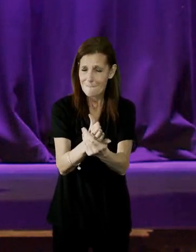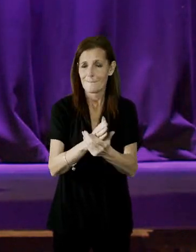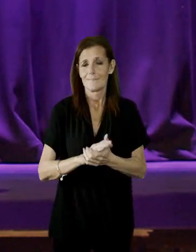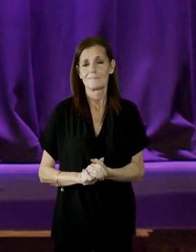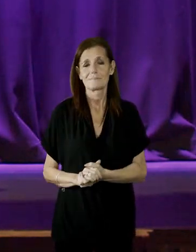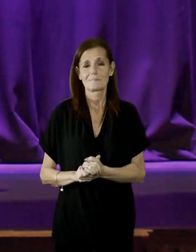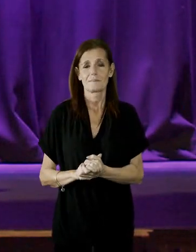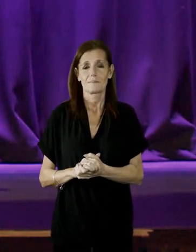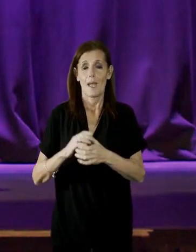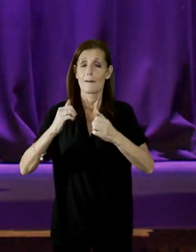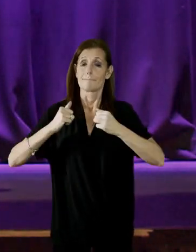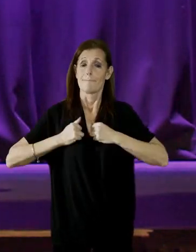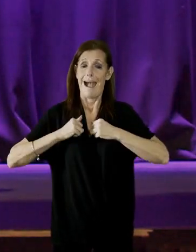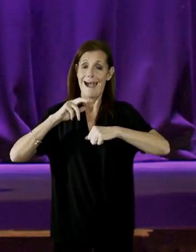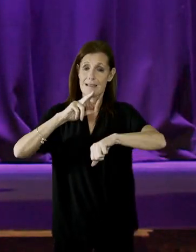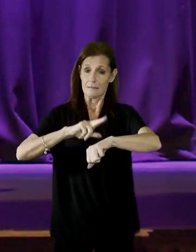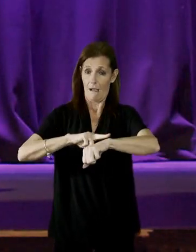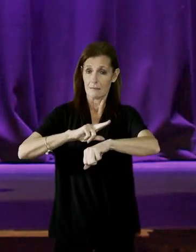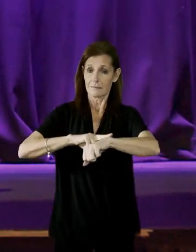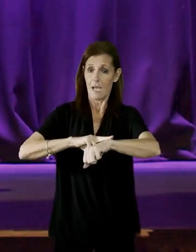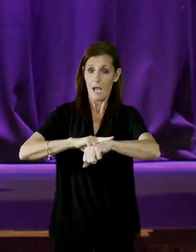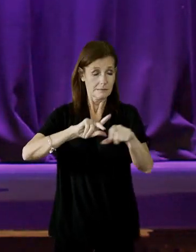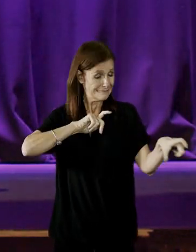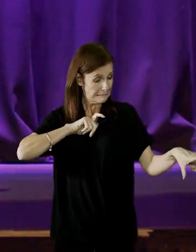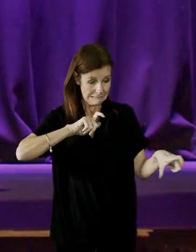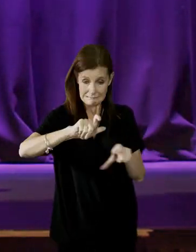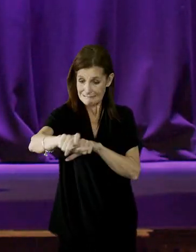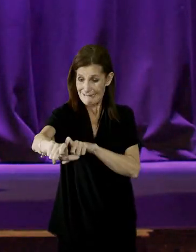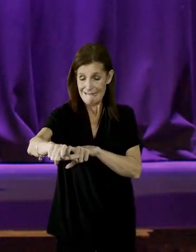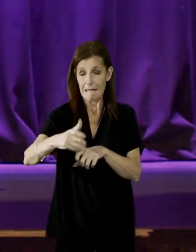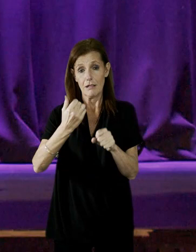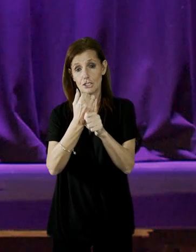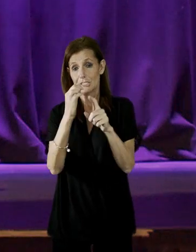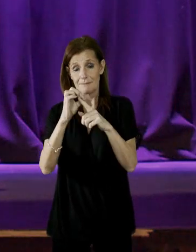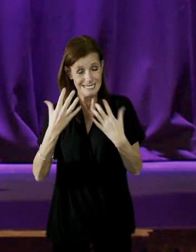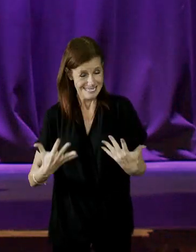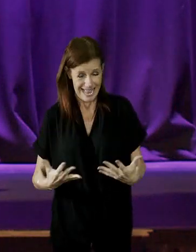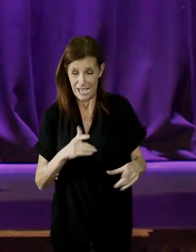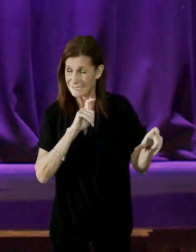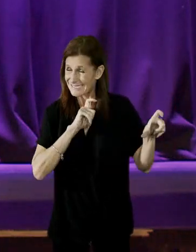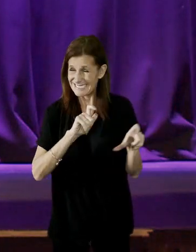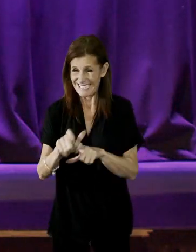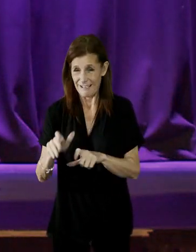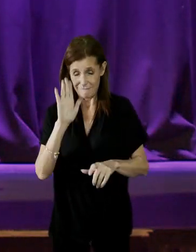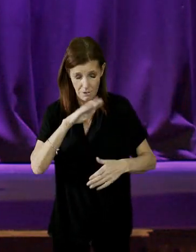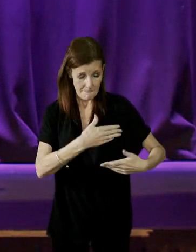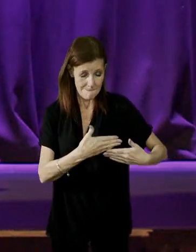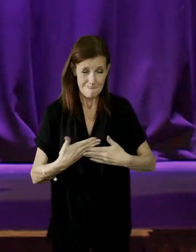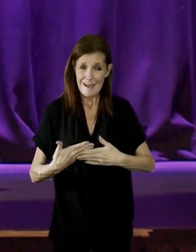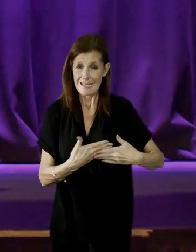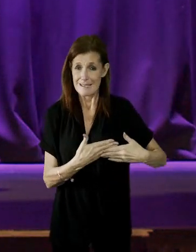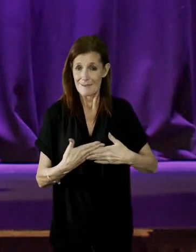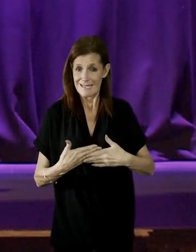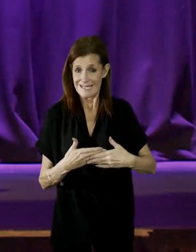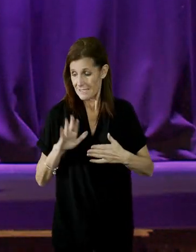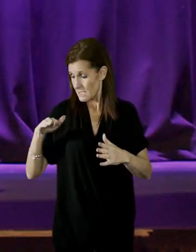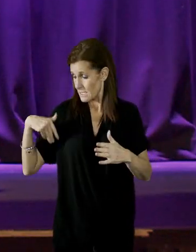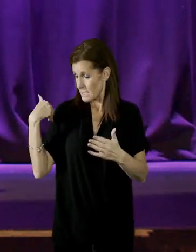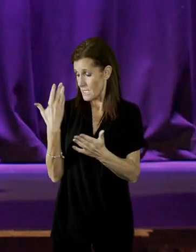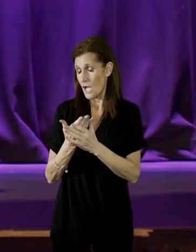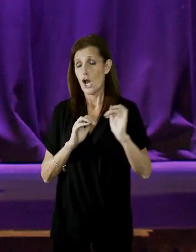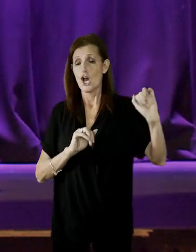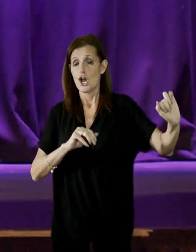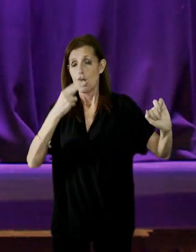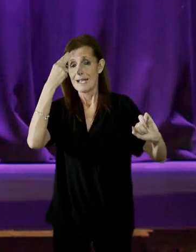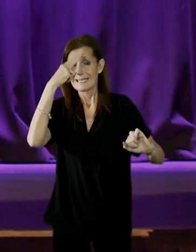doctor, and she is still my doctor, right, my GP, from when I was a baby to now, her name is Dr.